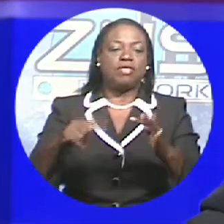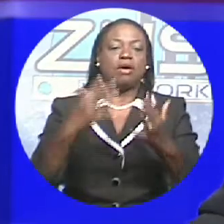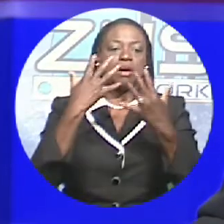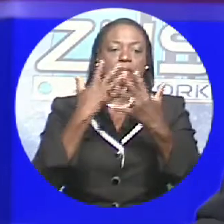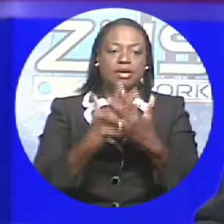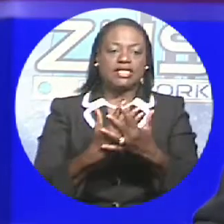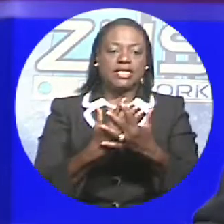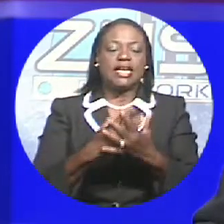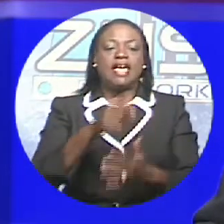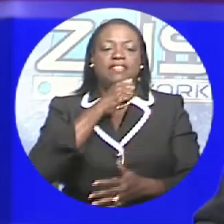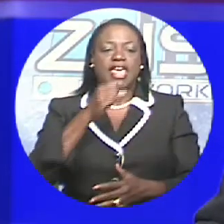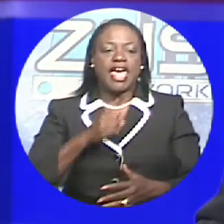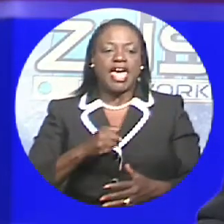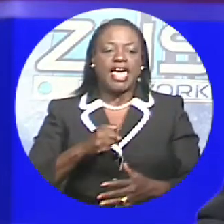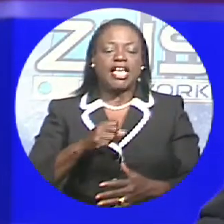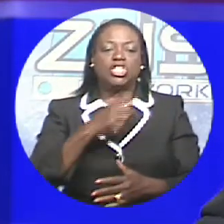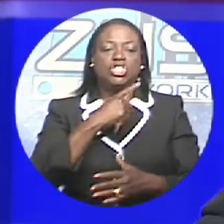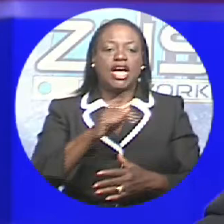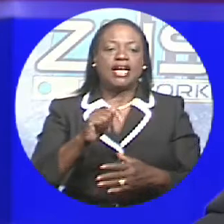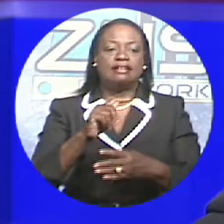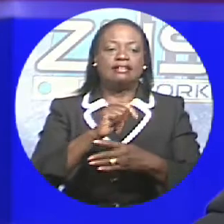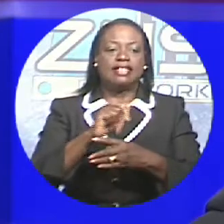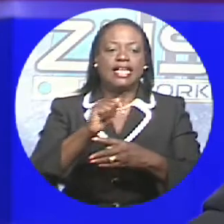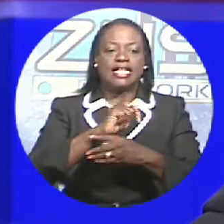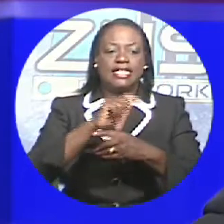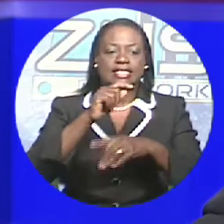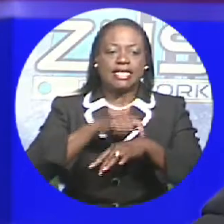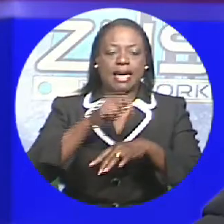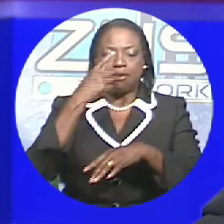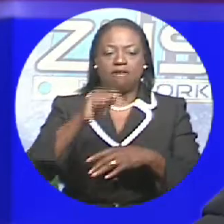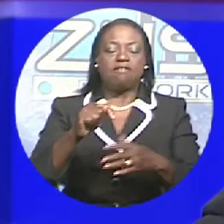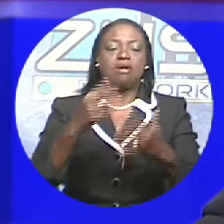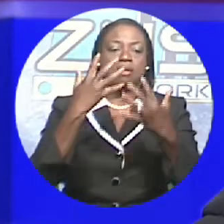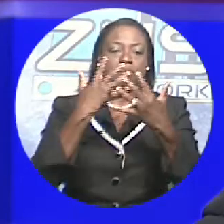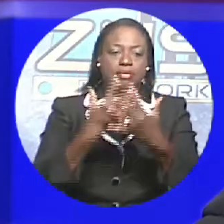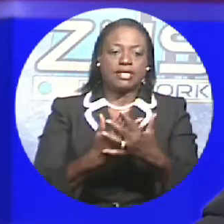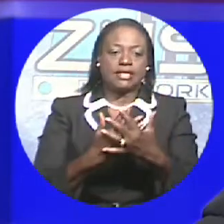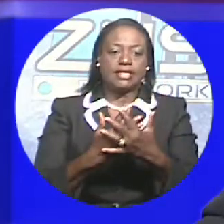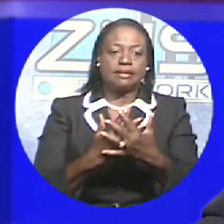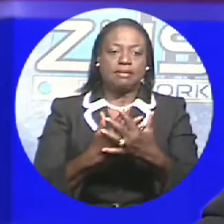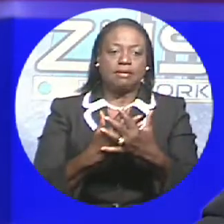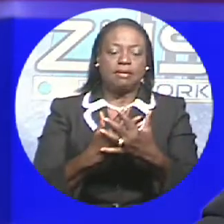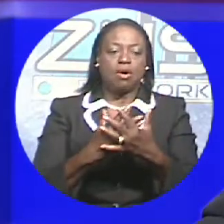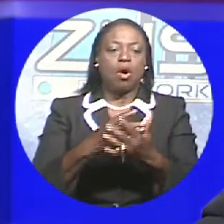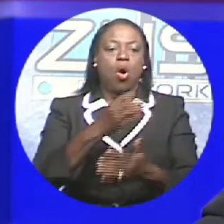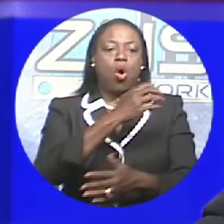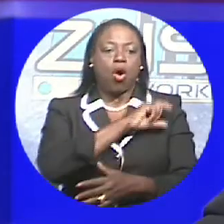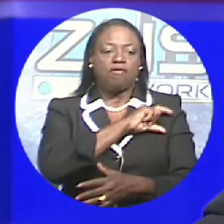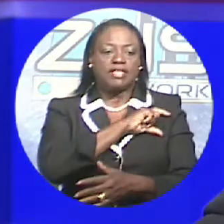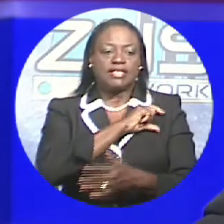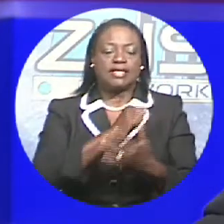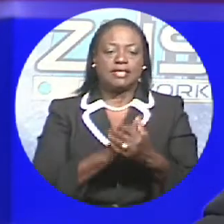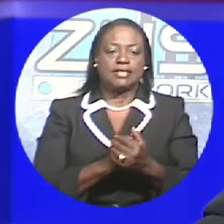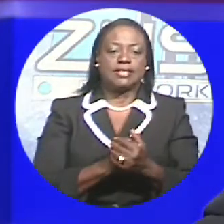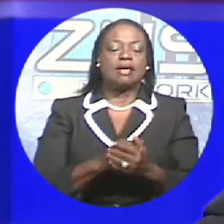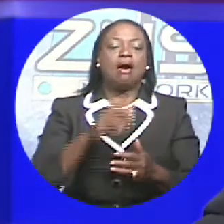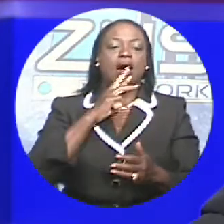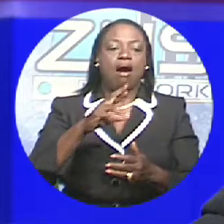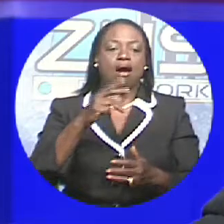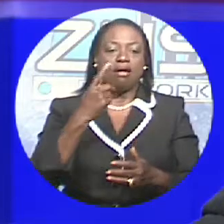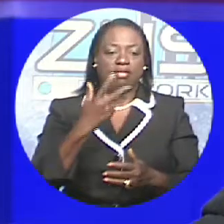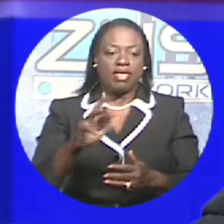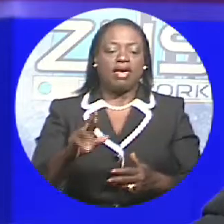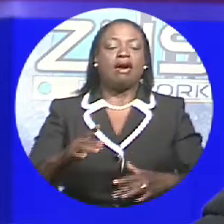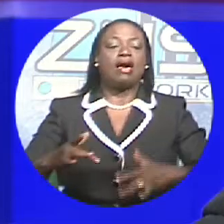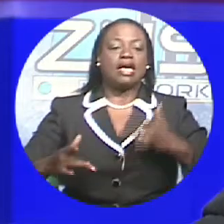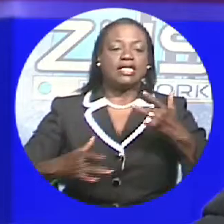and tenure of prison officers was also a concern. Minister Shane Gibson, however, said that he was unaware of the association's issues,